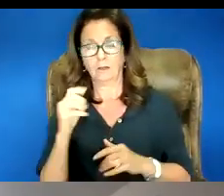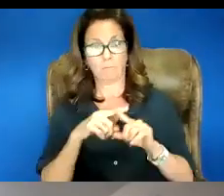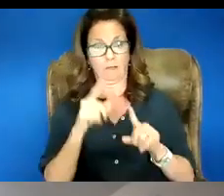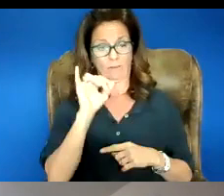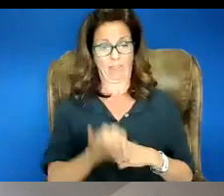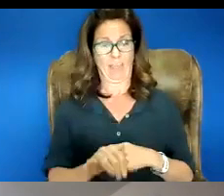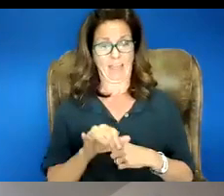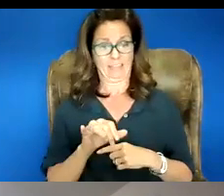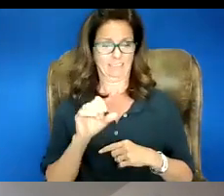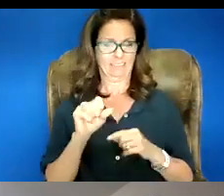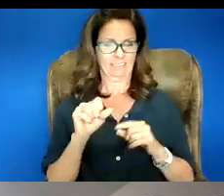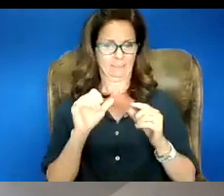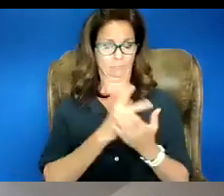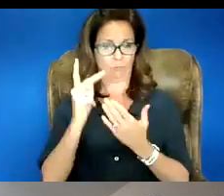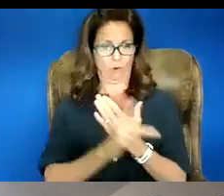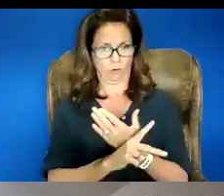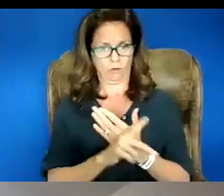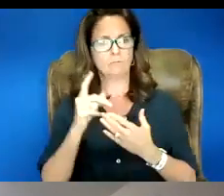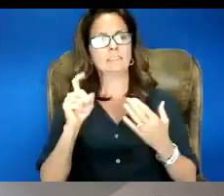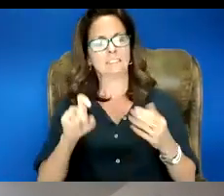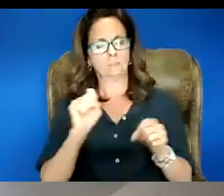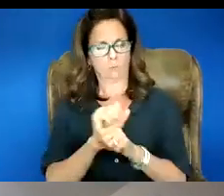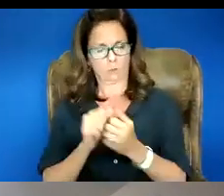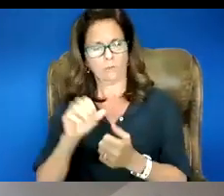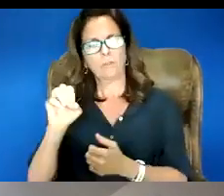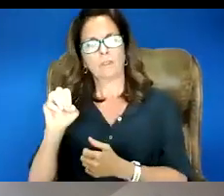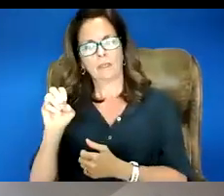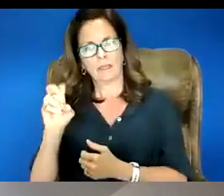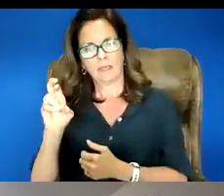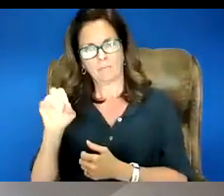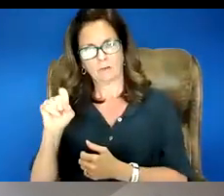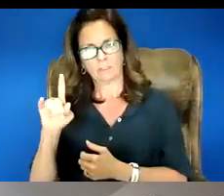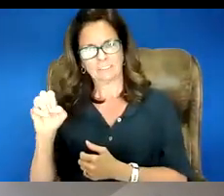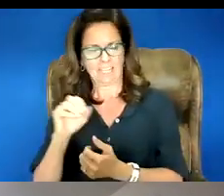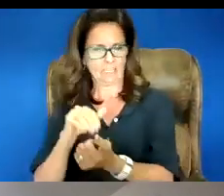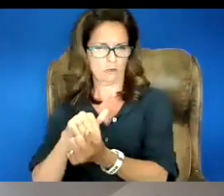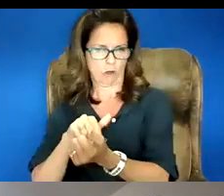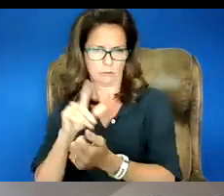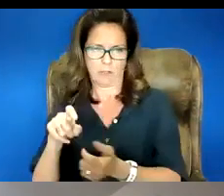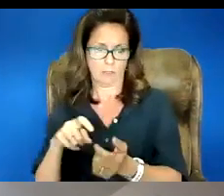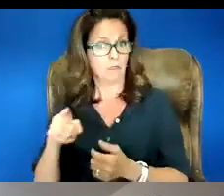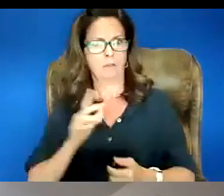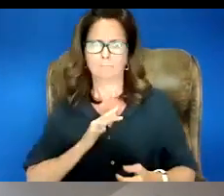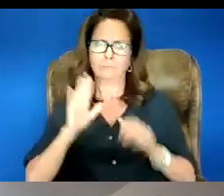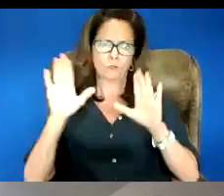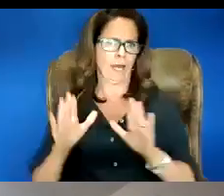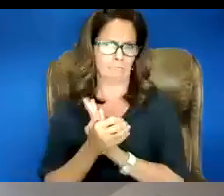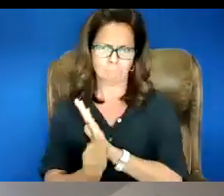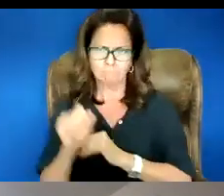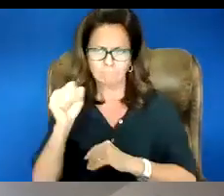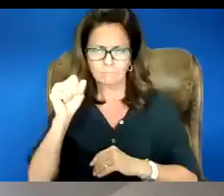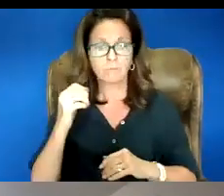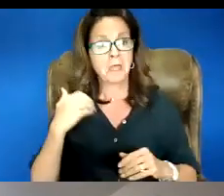also work with that Everside physician, and they're great. You know, and they've got locations not everywhere,